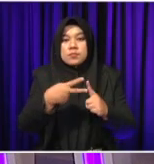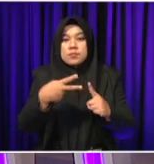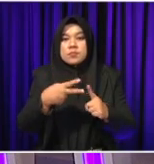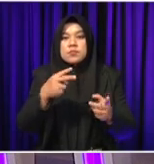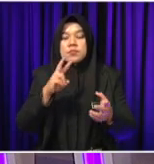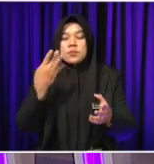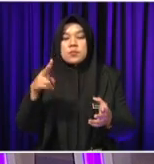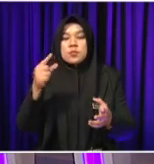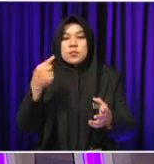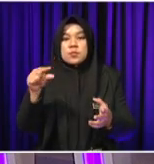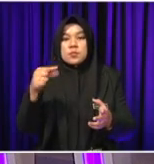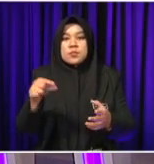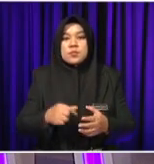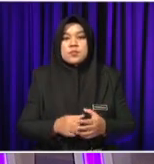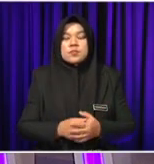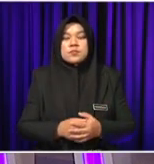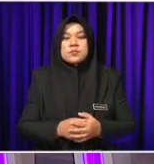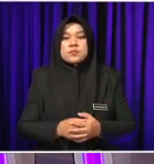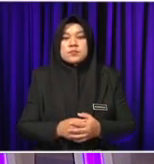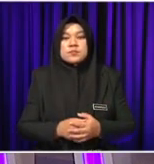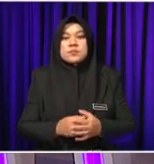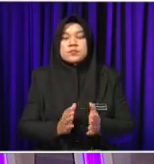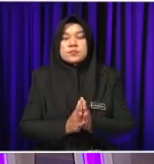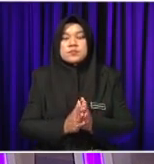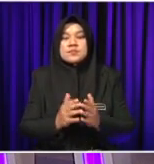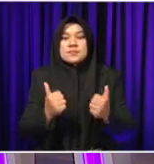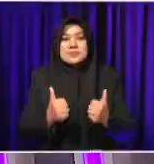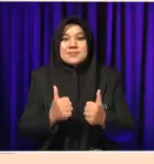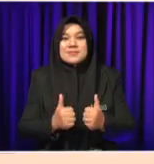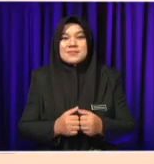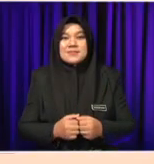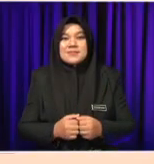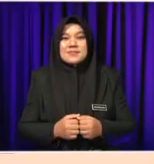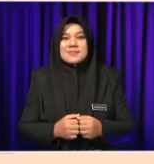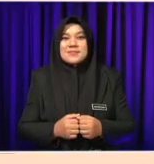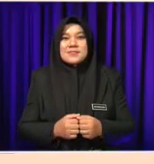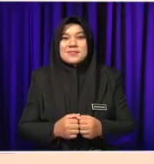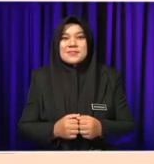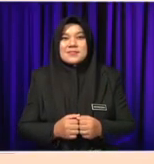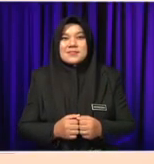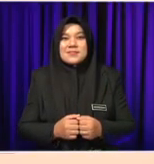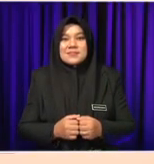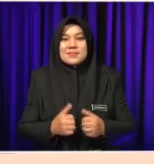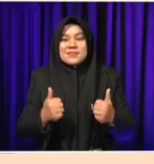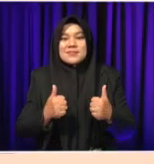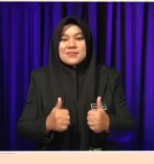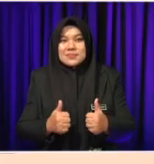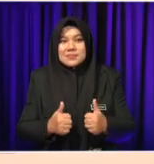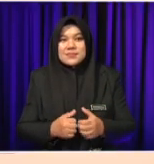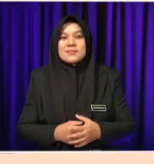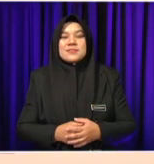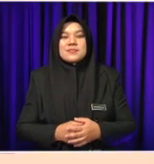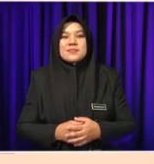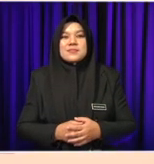All good job. Good job. Good job. Good job. Good job. Good job.